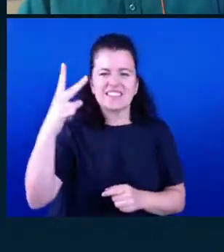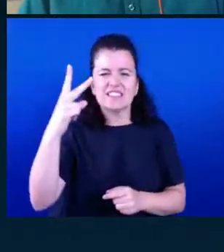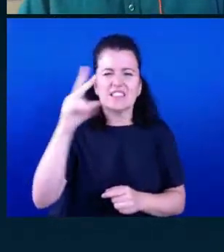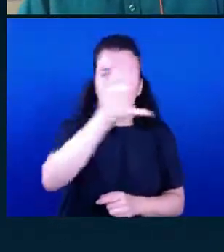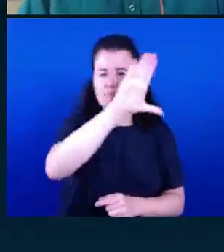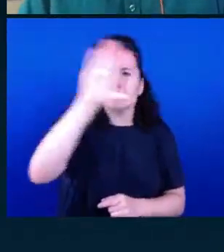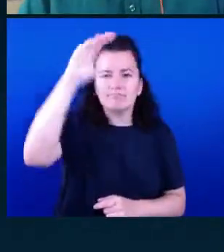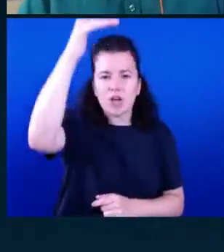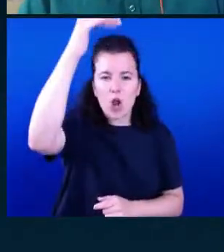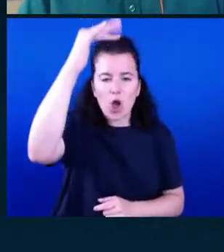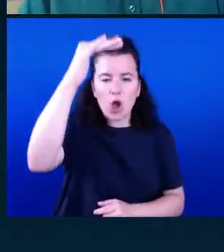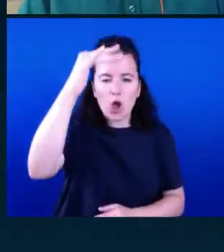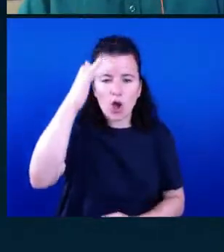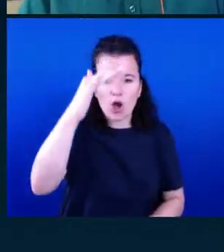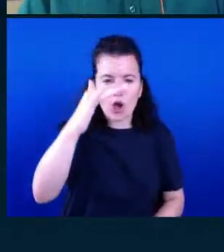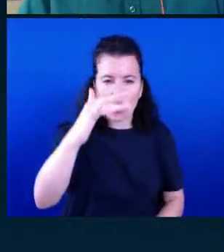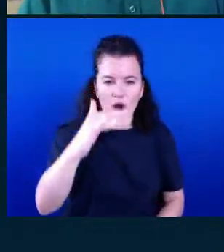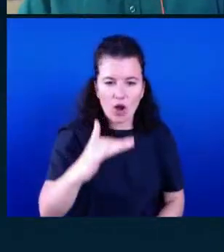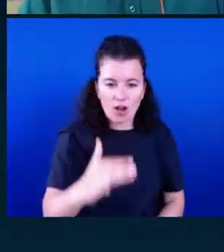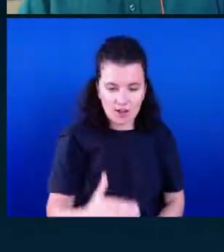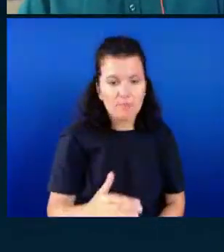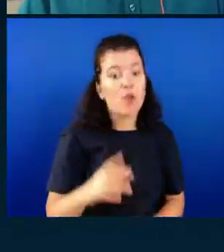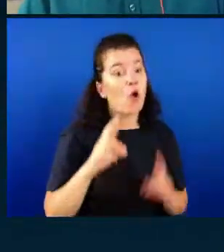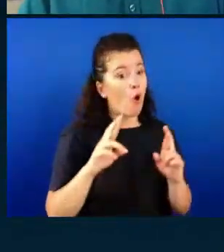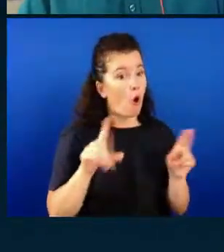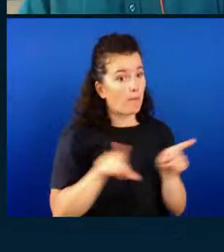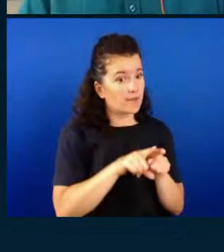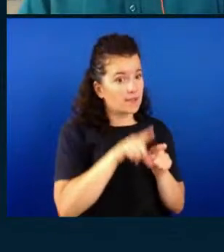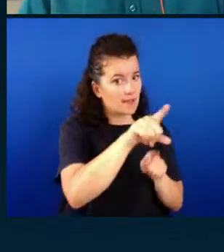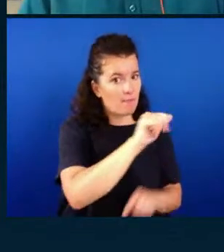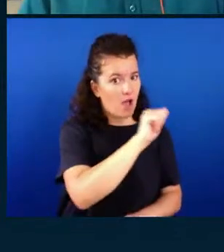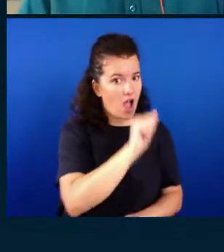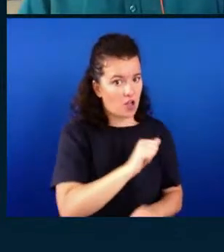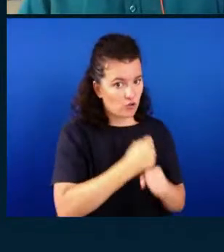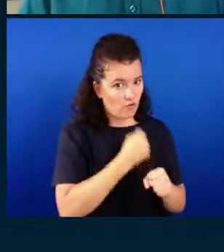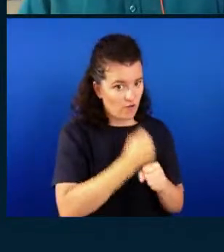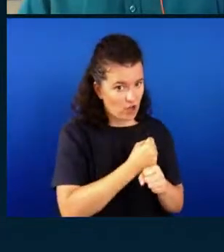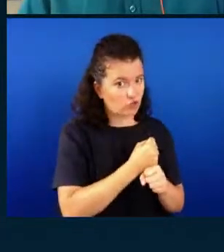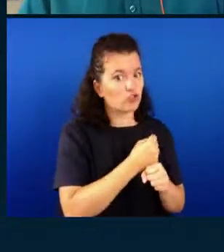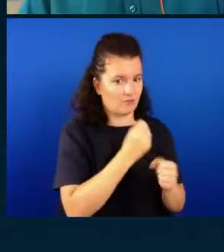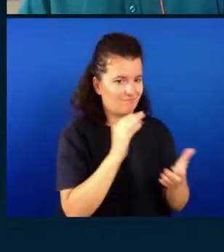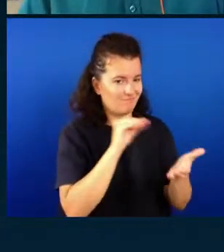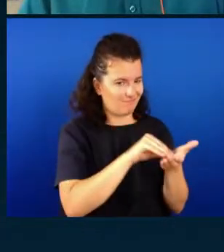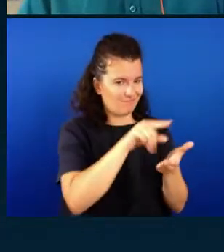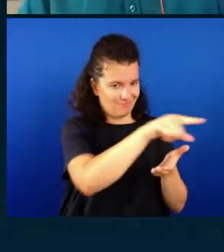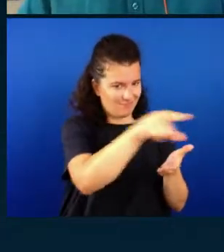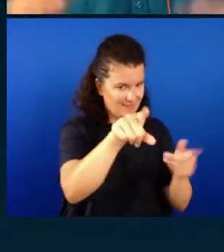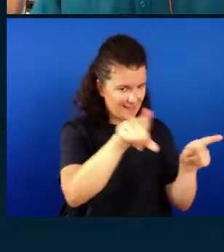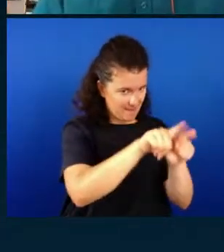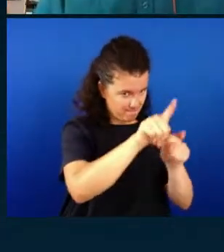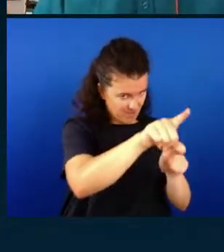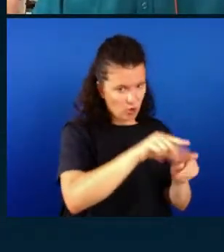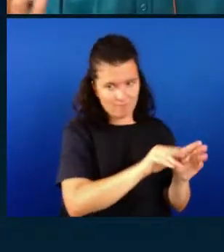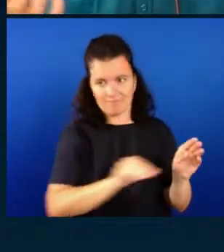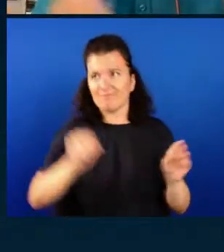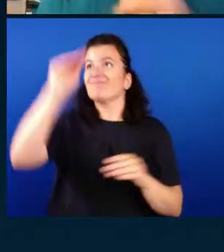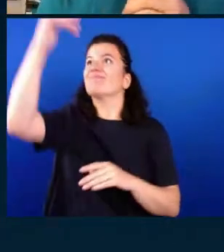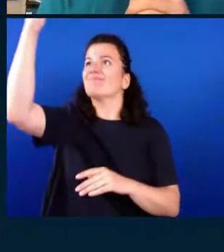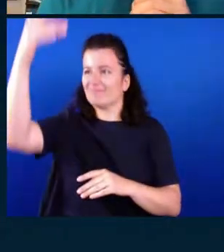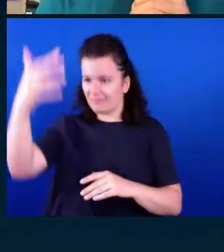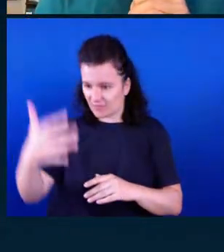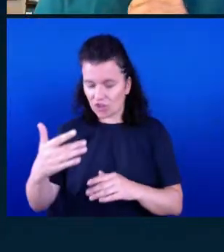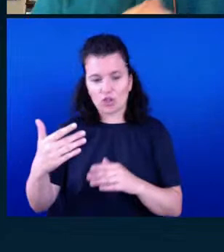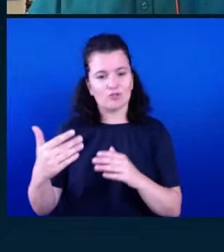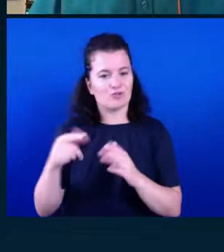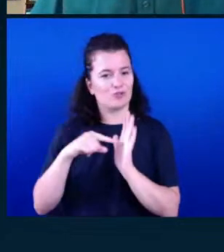you've used Azure Functions, which I hope you have, this is showing all the standard output stuff from Azure Functions. Now, this is a very new